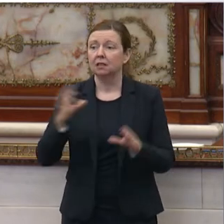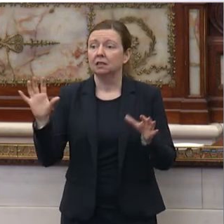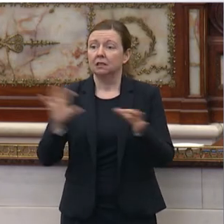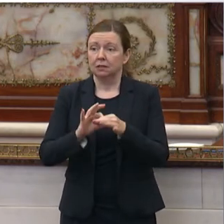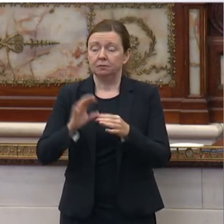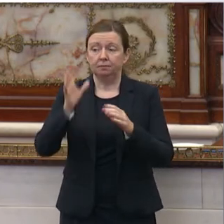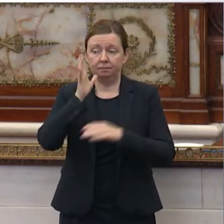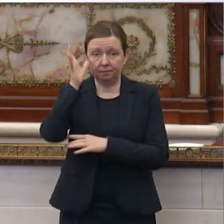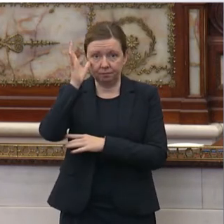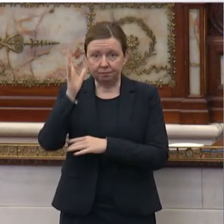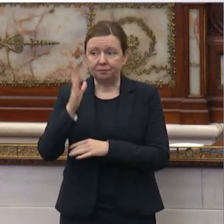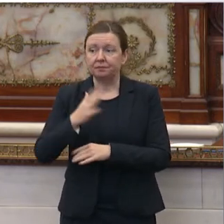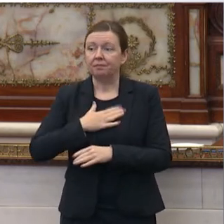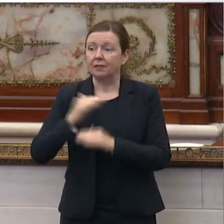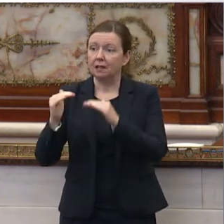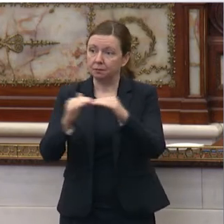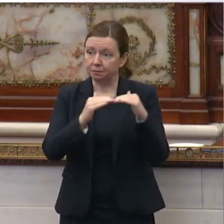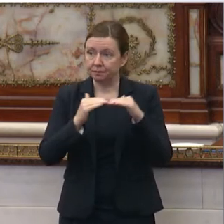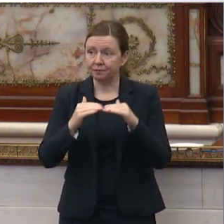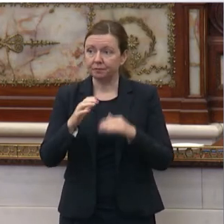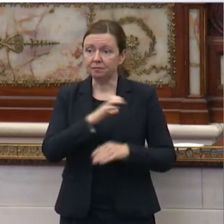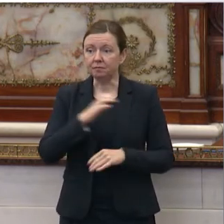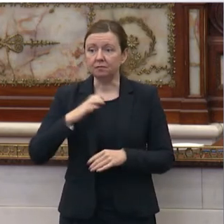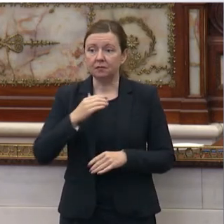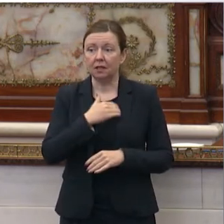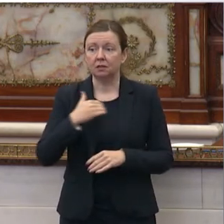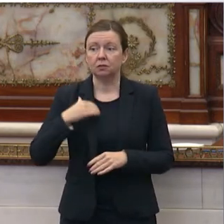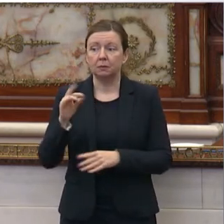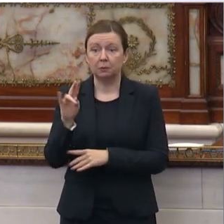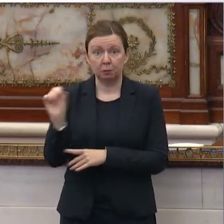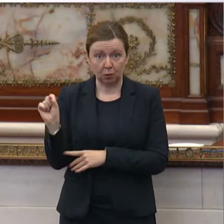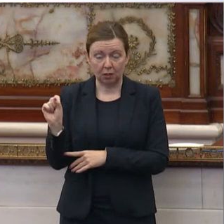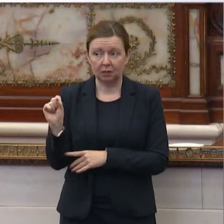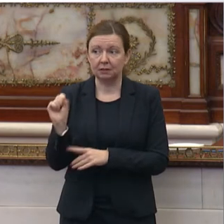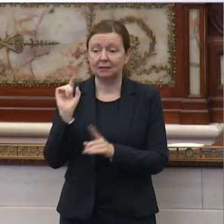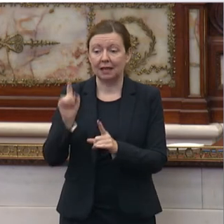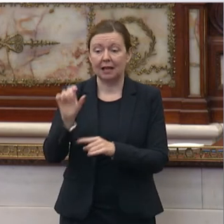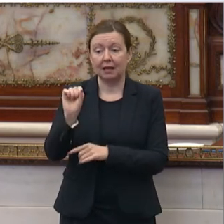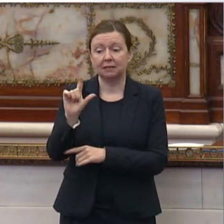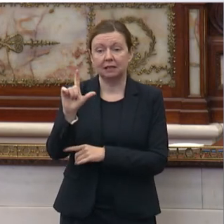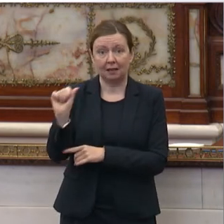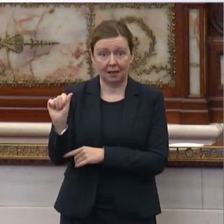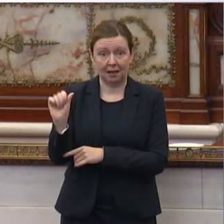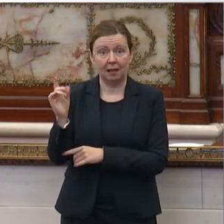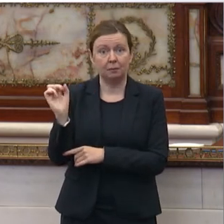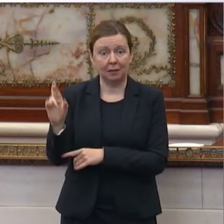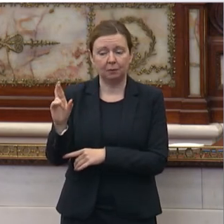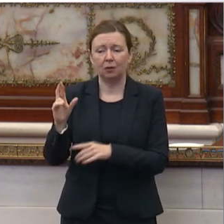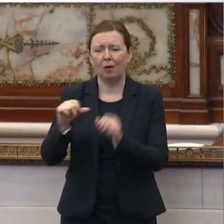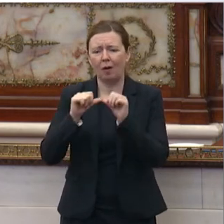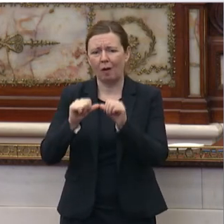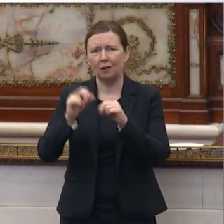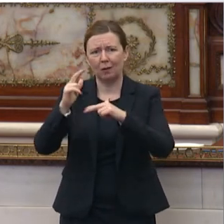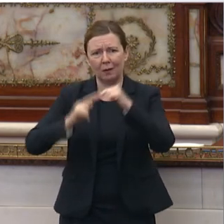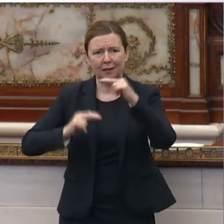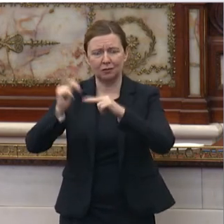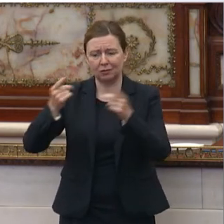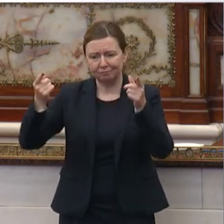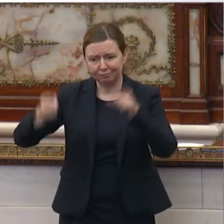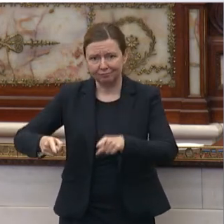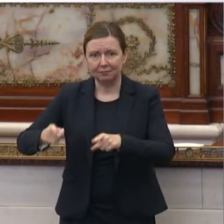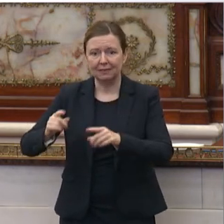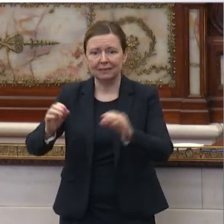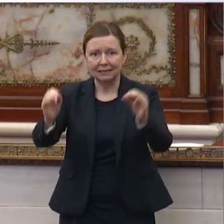parents and my colleague, Councilmember Brooks, at SLA Bieber, where ongoing construction resulted in